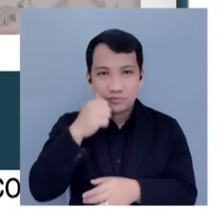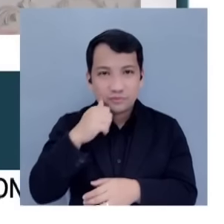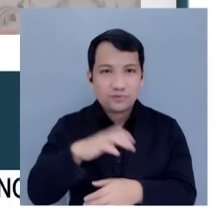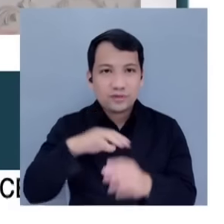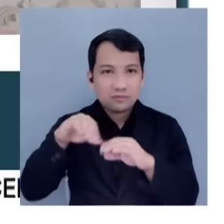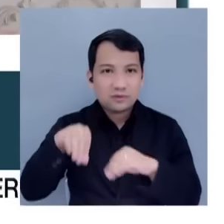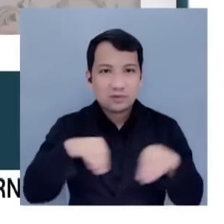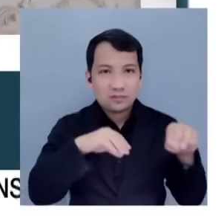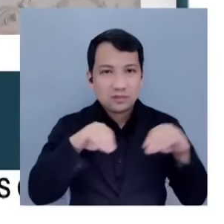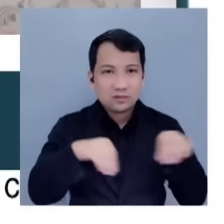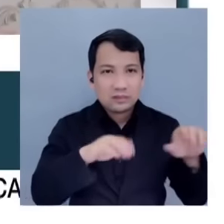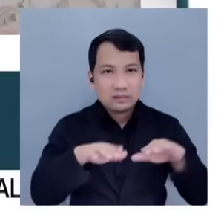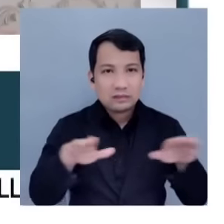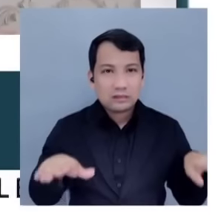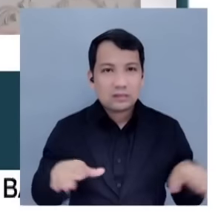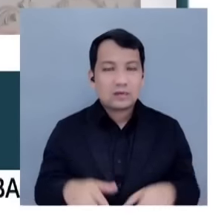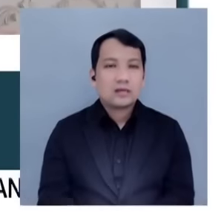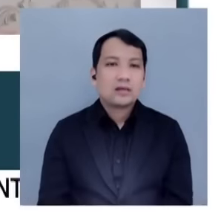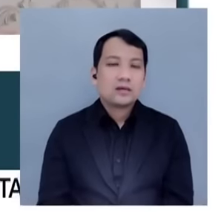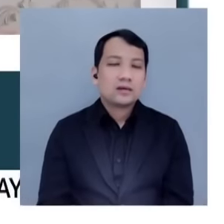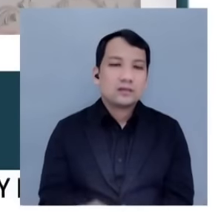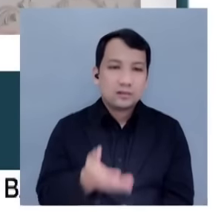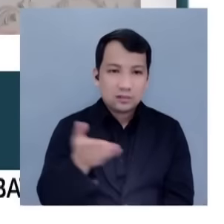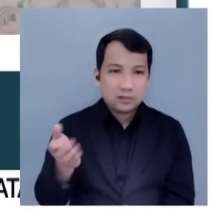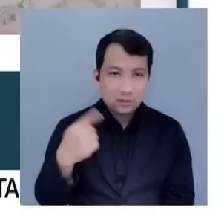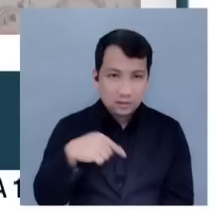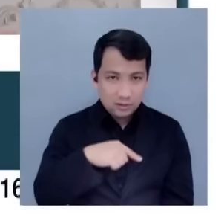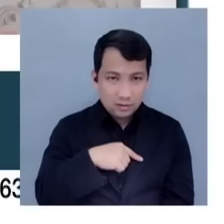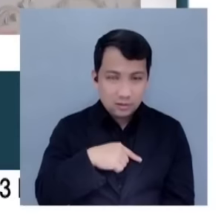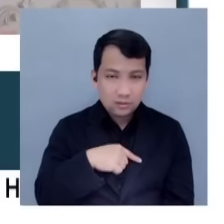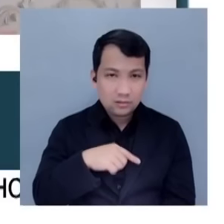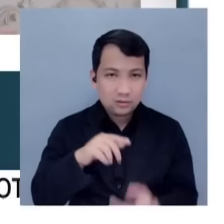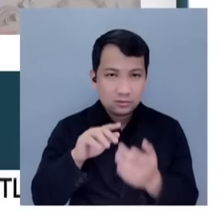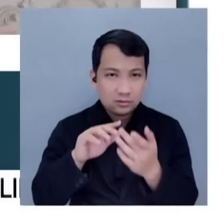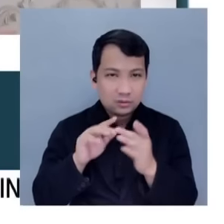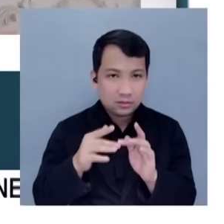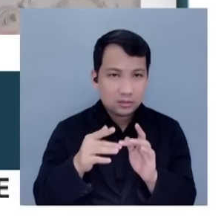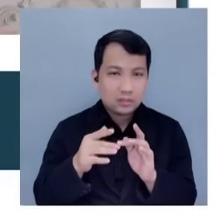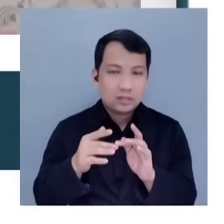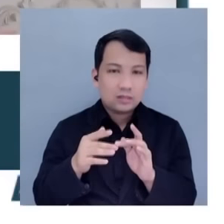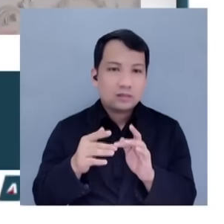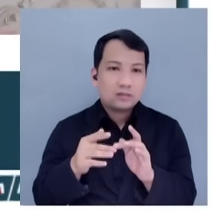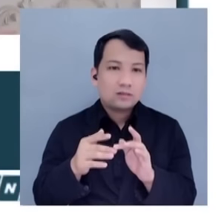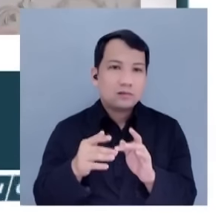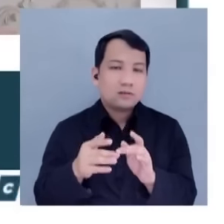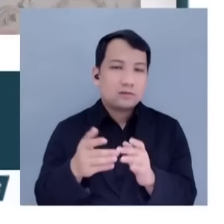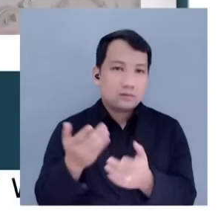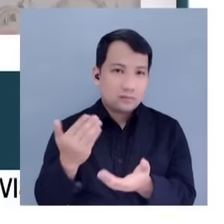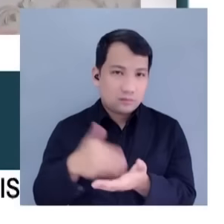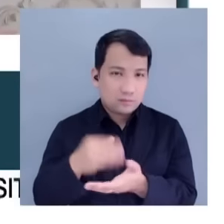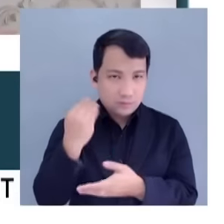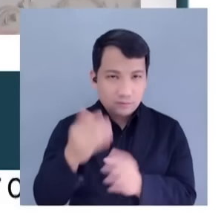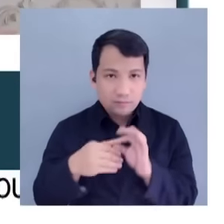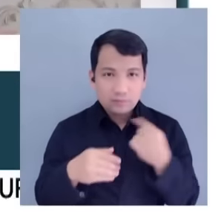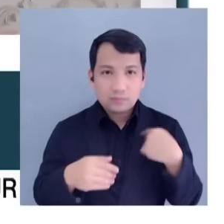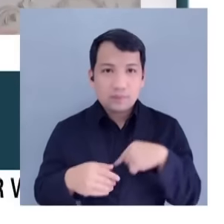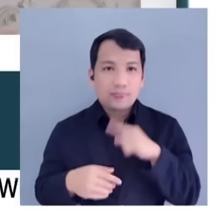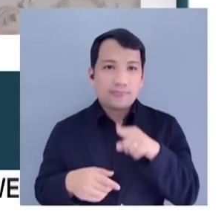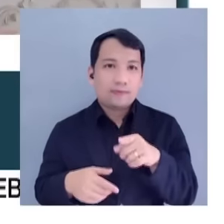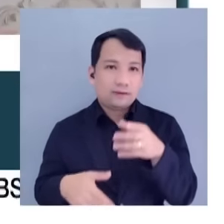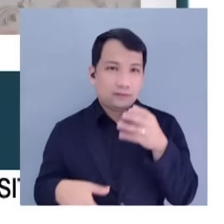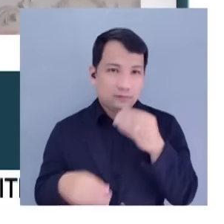and children, yeah. All happening on the net. No? So it's about time too that we all come